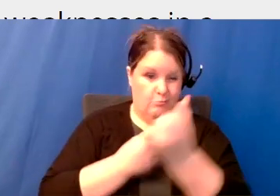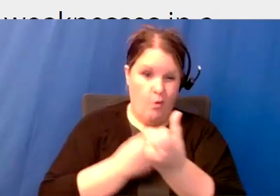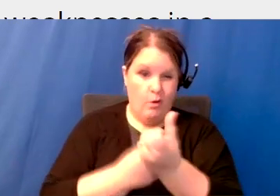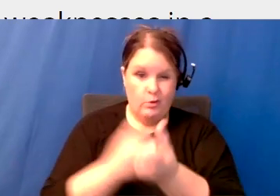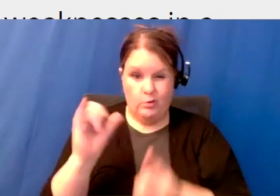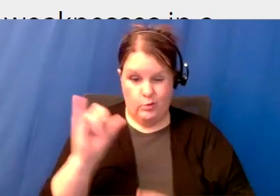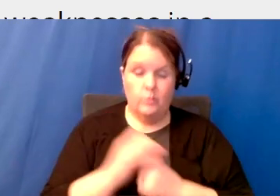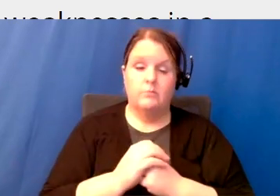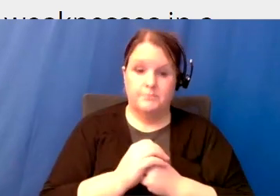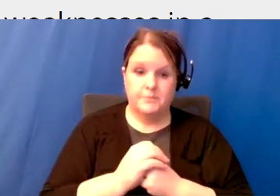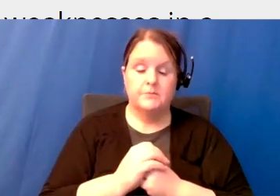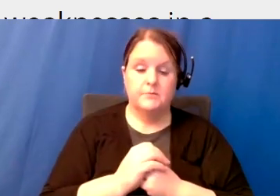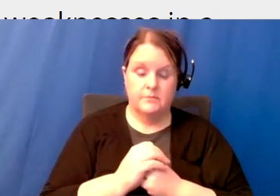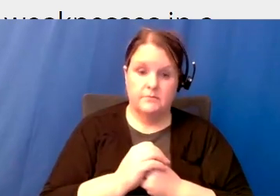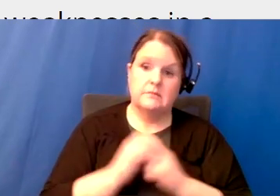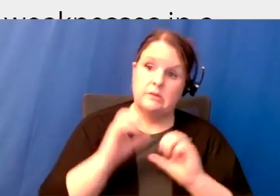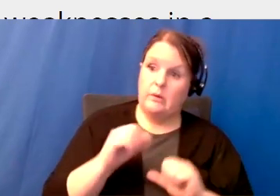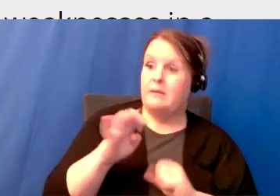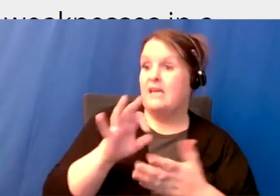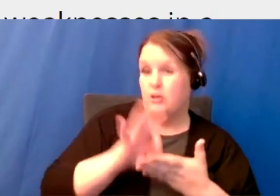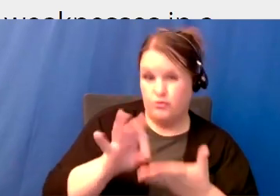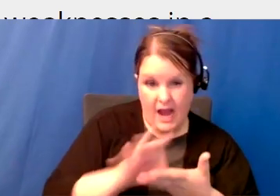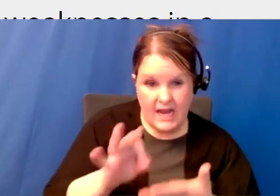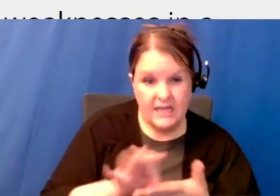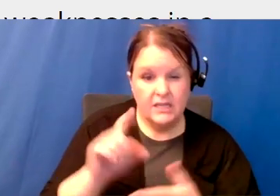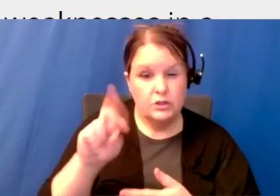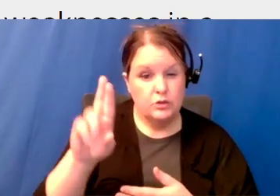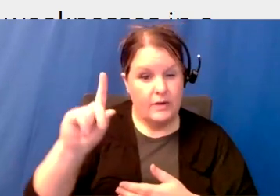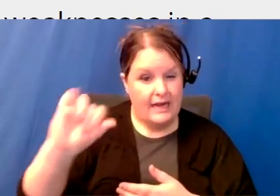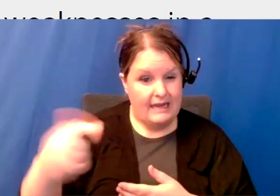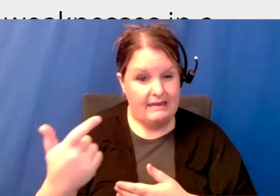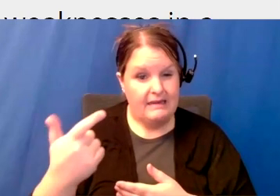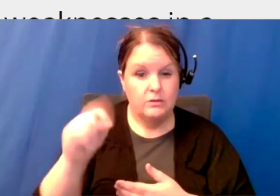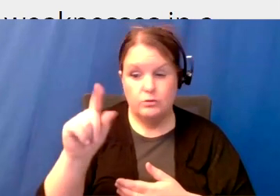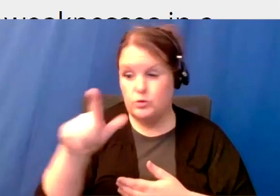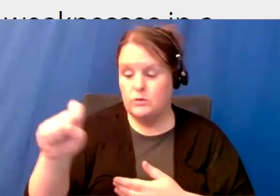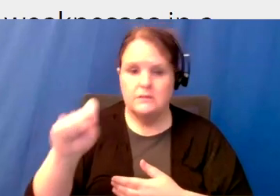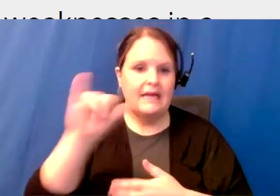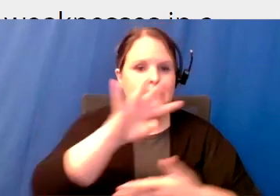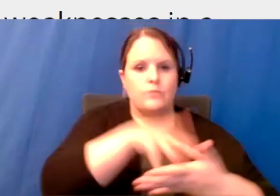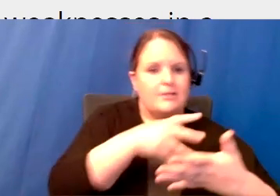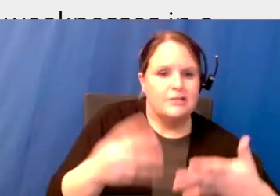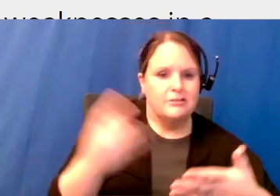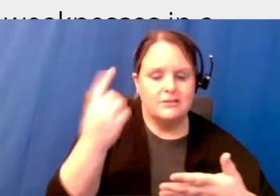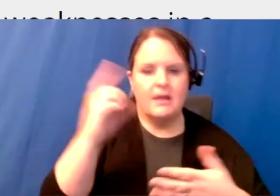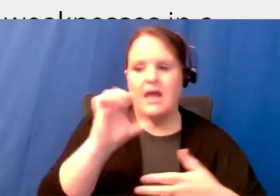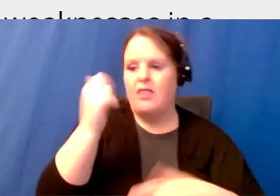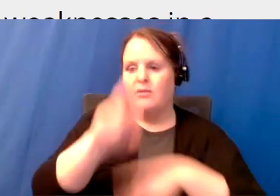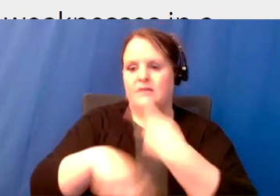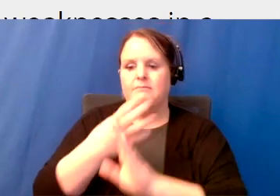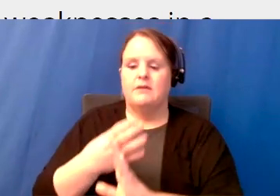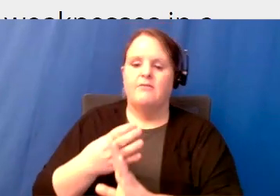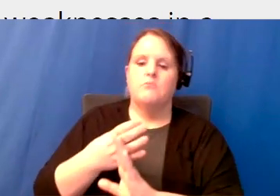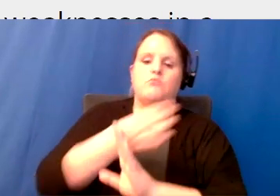potentially, which could involve tracking tools, right? Maybe time tracking spreadsheets, other proactive means of